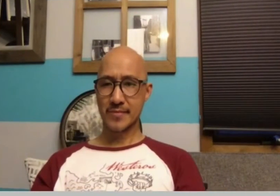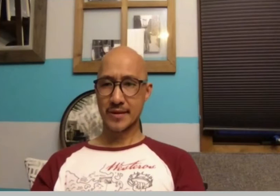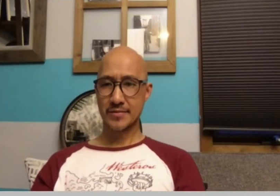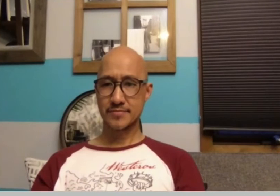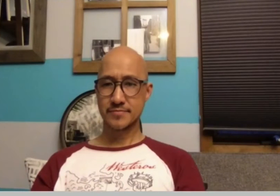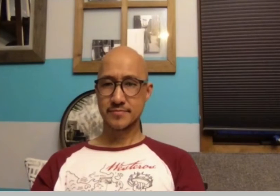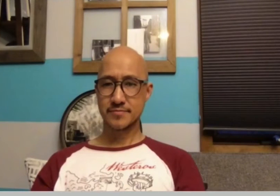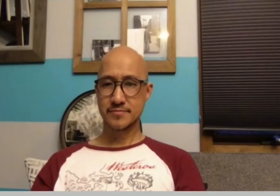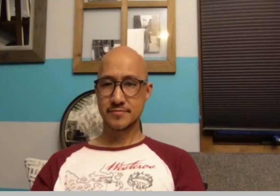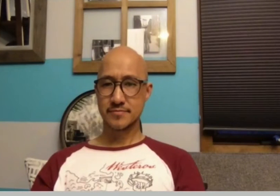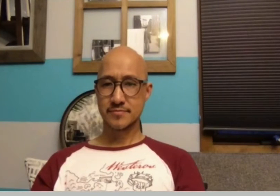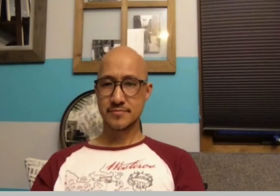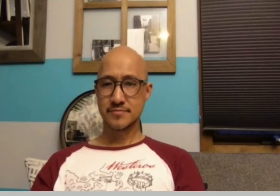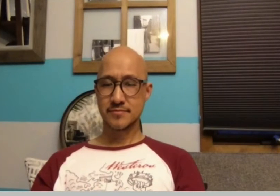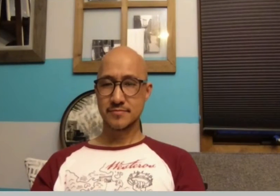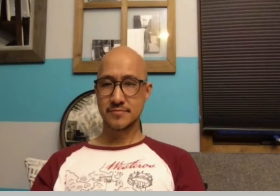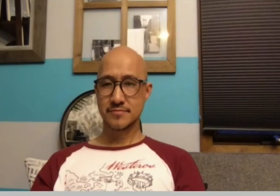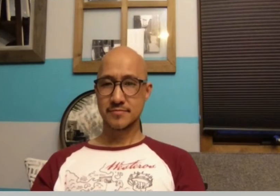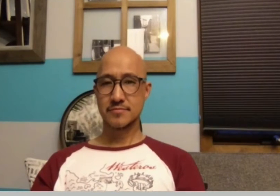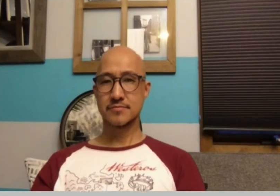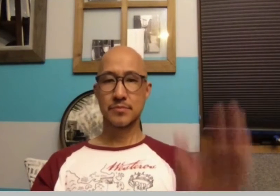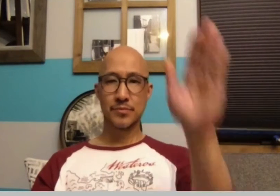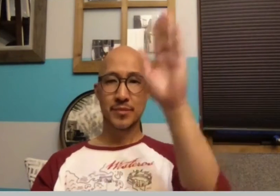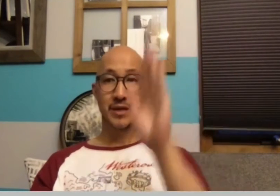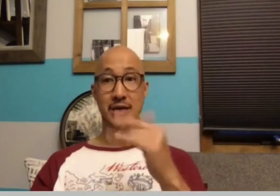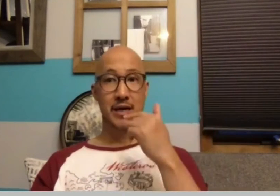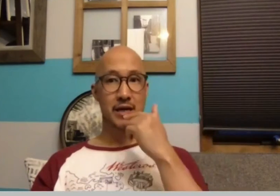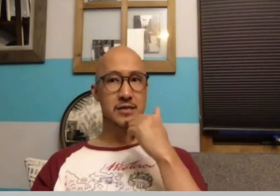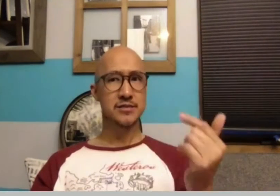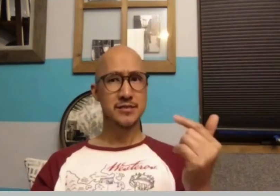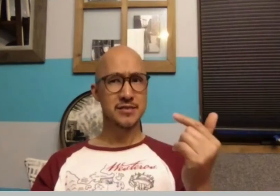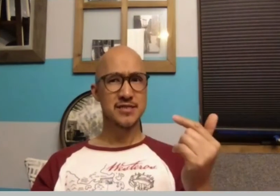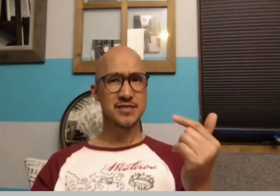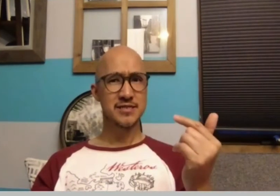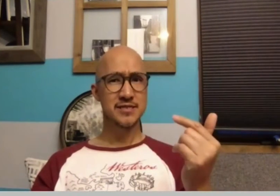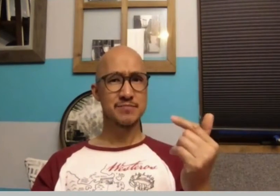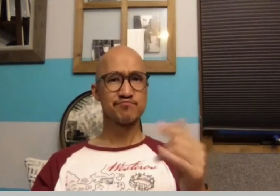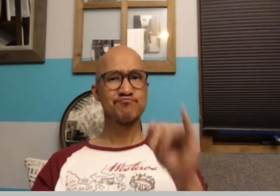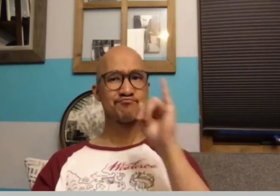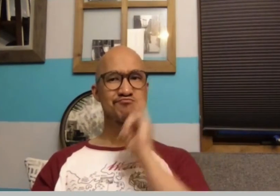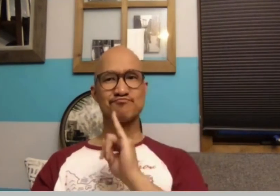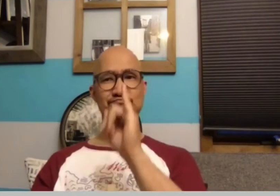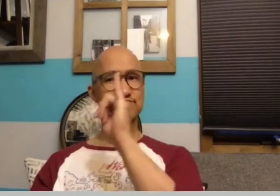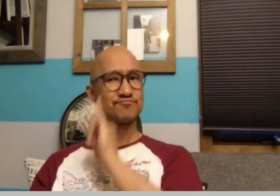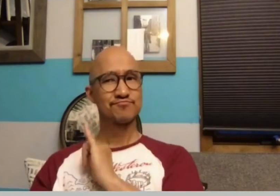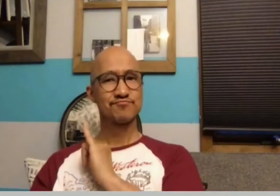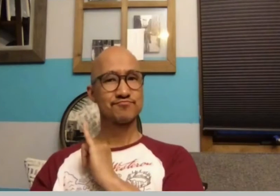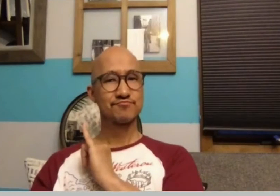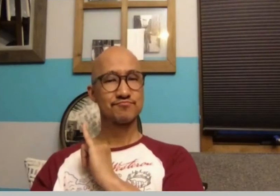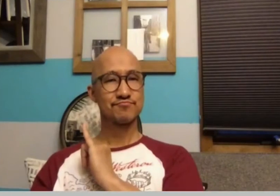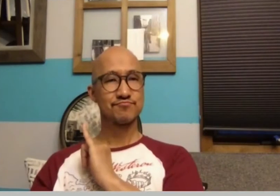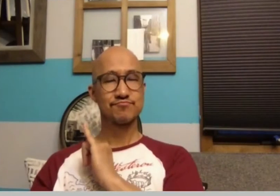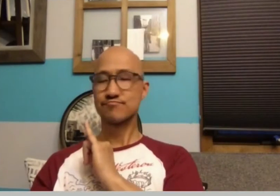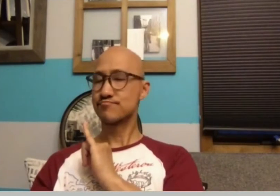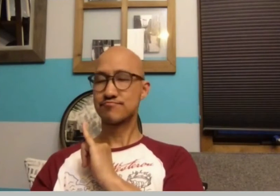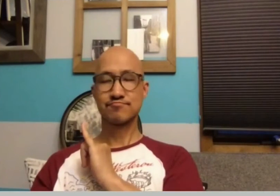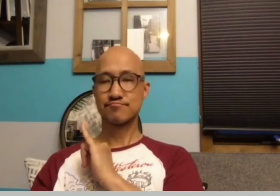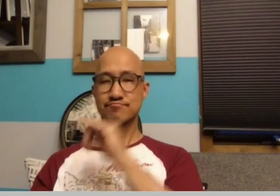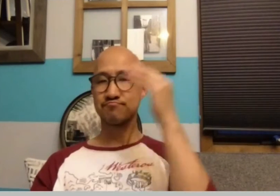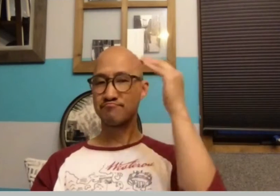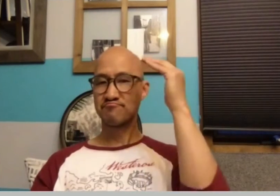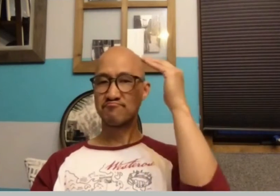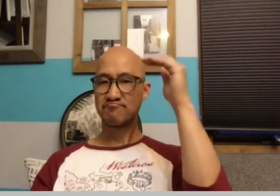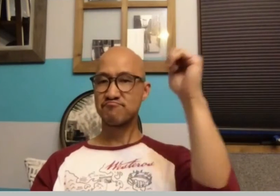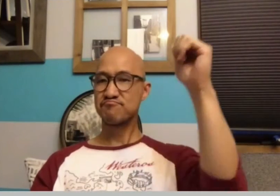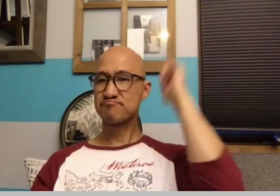acknowledged that I was the one who gave her the grain, the new wine, and the oil, who lavished on her the silver and gold, which they used for